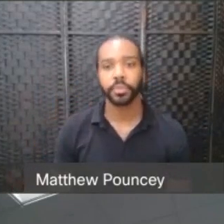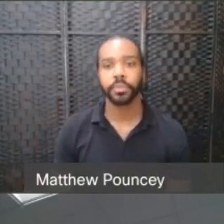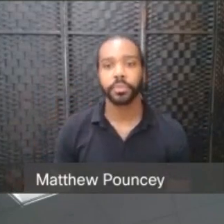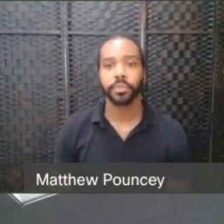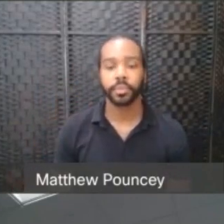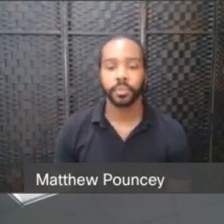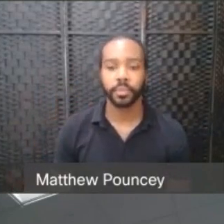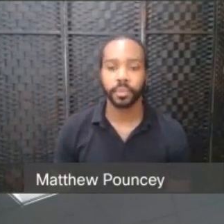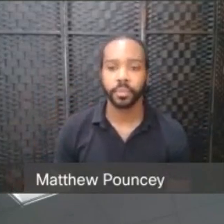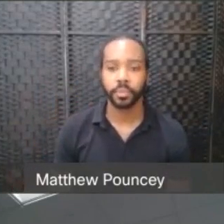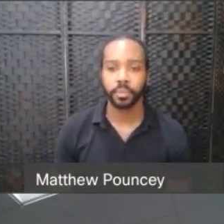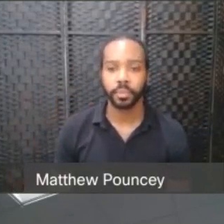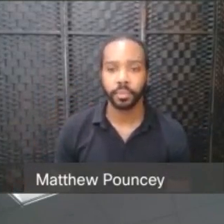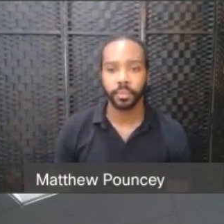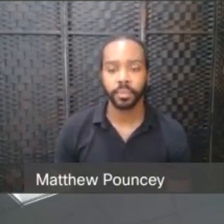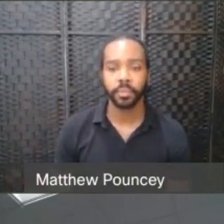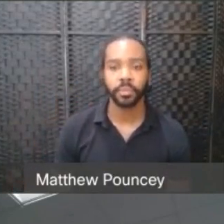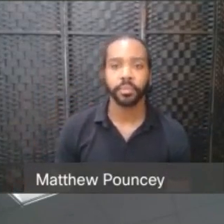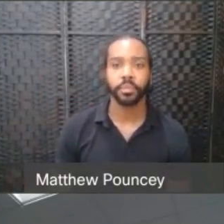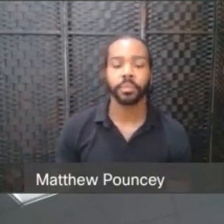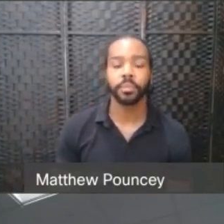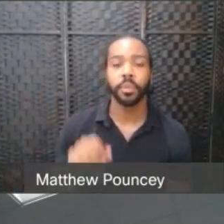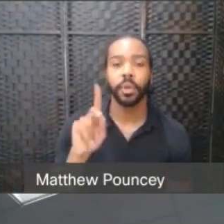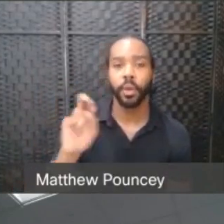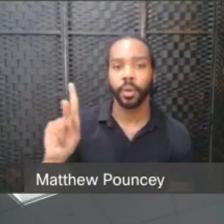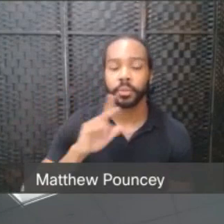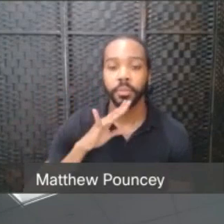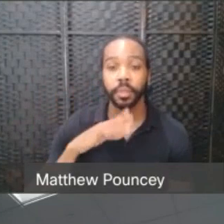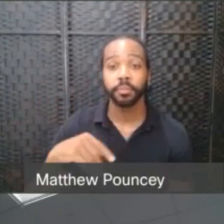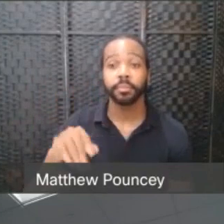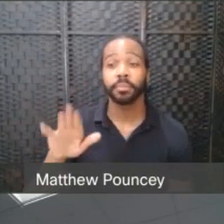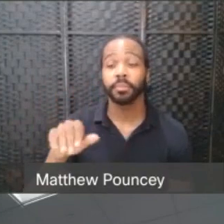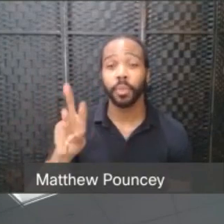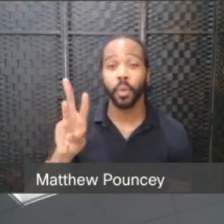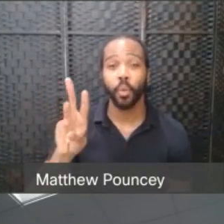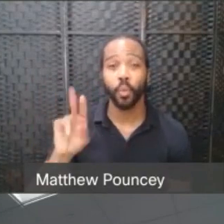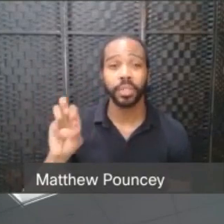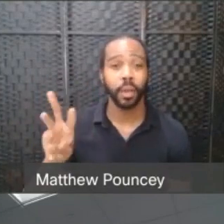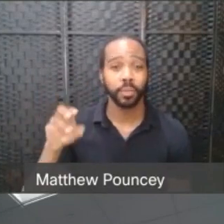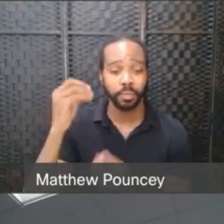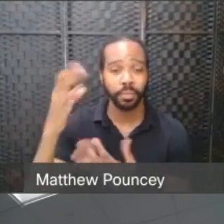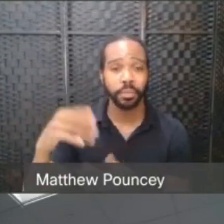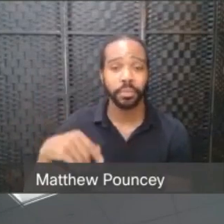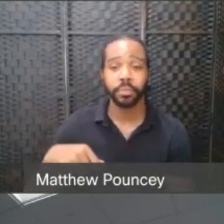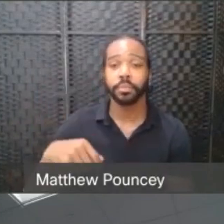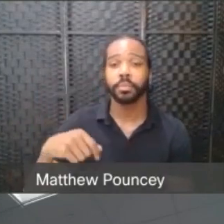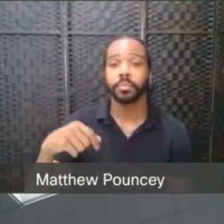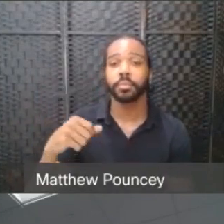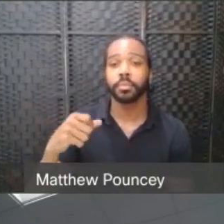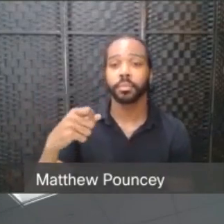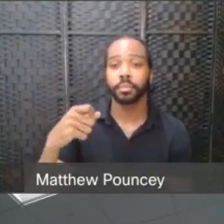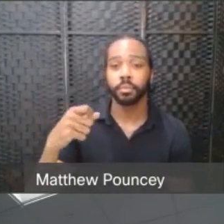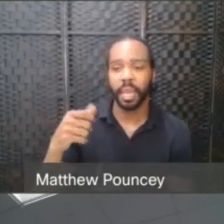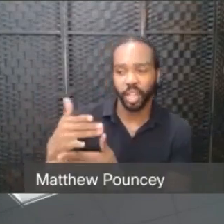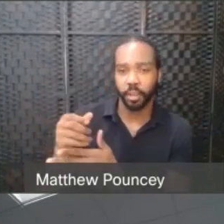And just to add to that, Winslow, I would, I share the sentiments that Nelson just stated, because there